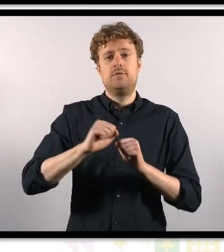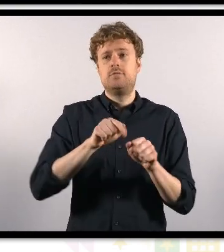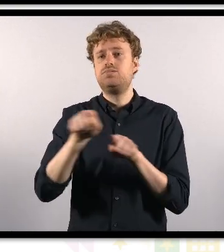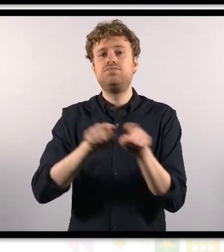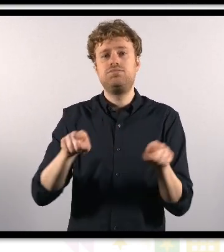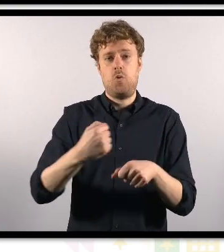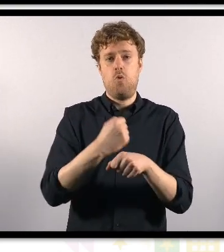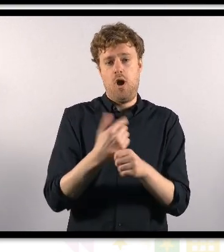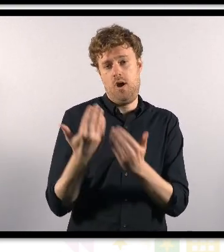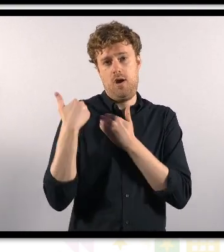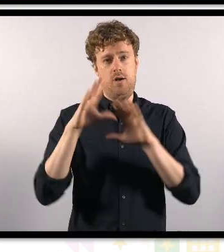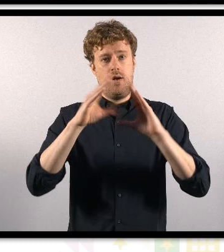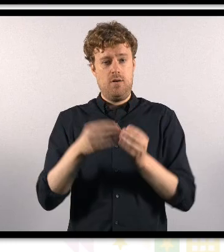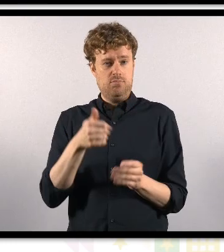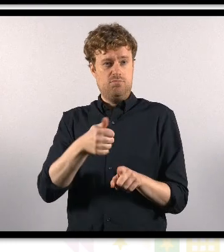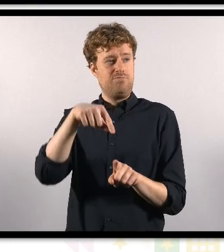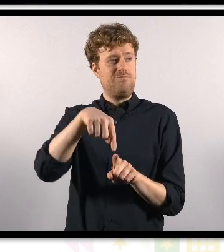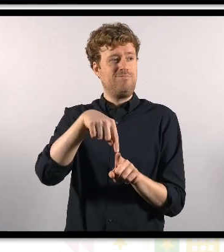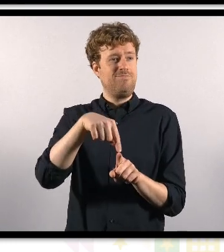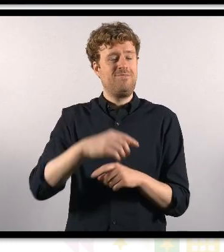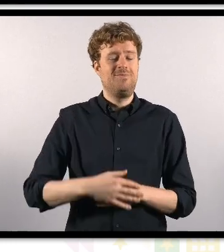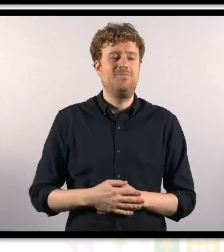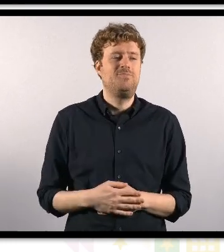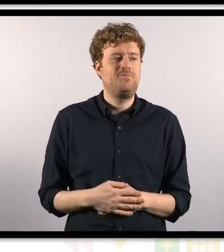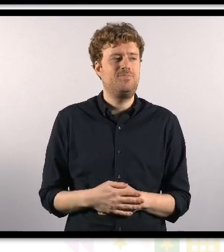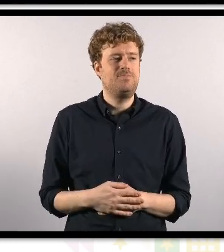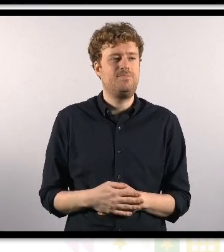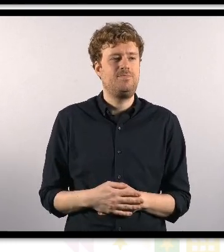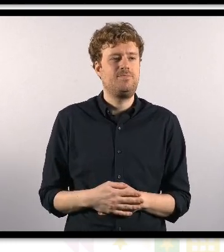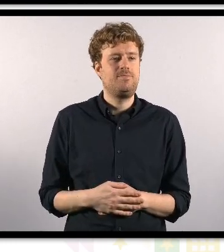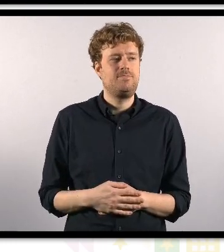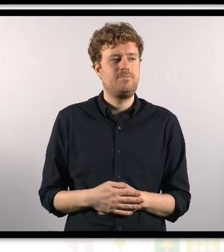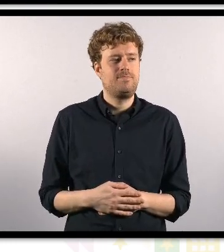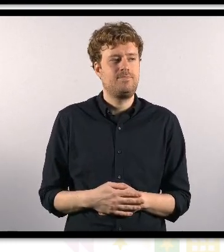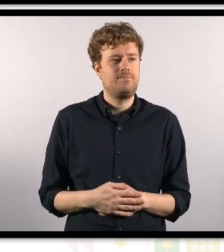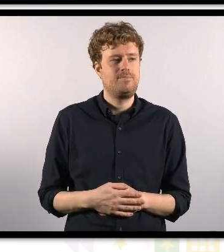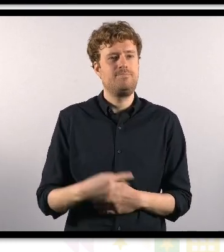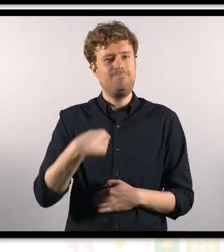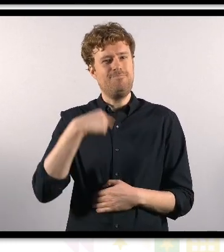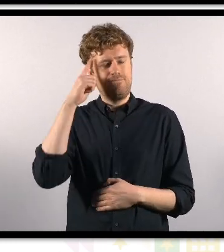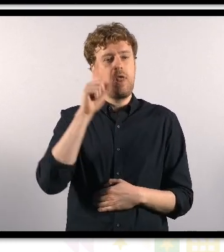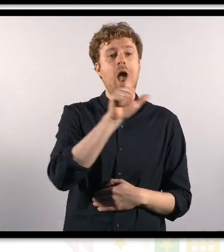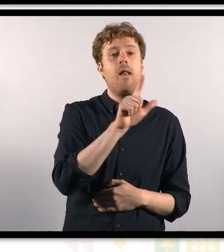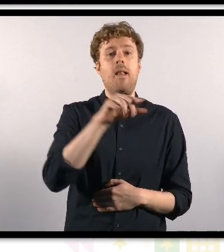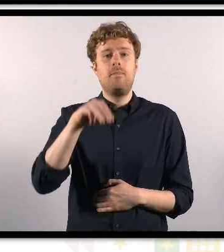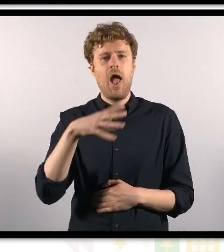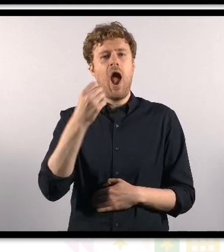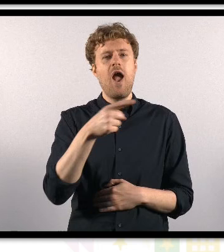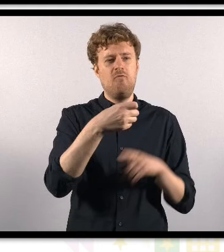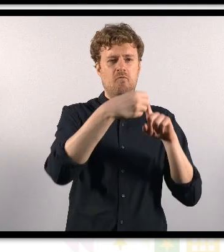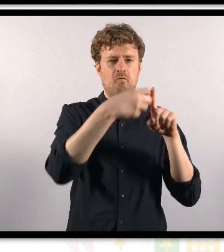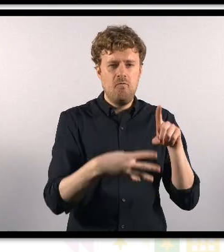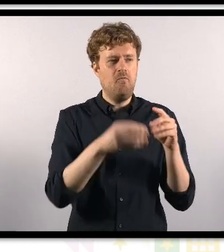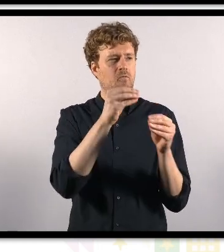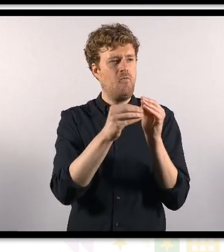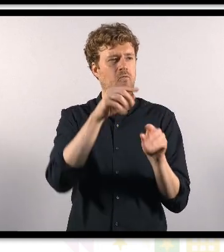way, according to us, is to back them up by APIs. And the critical path algorithm is a good example. If you were to do the same thing for time series,